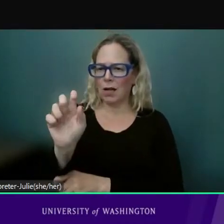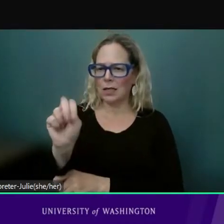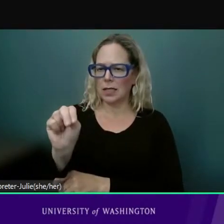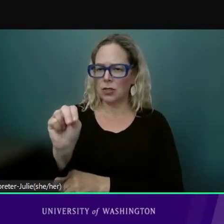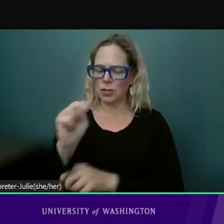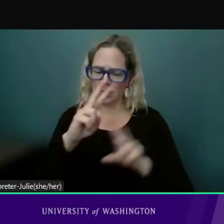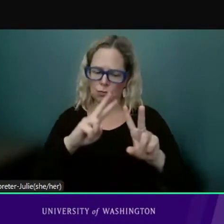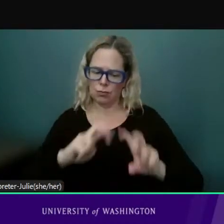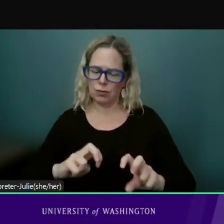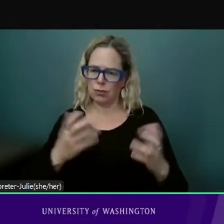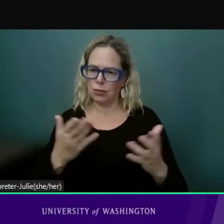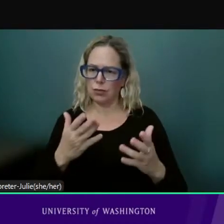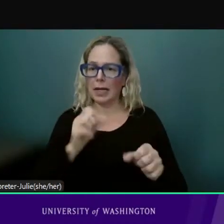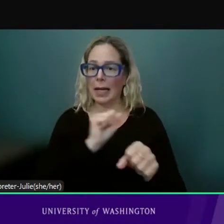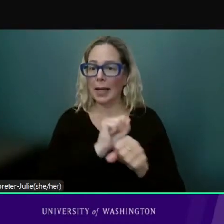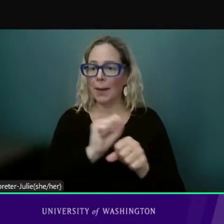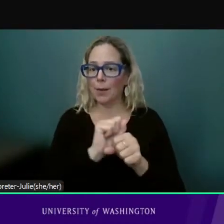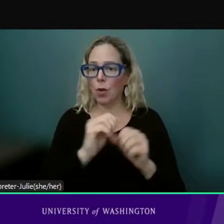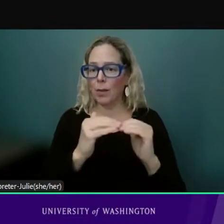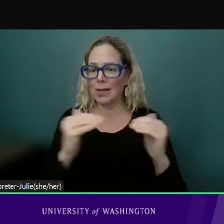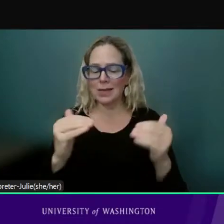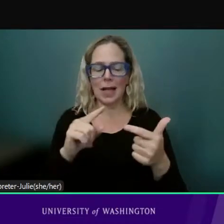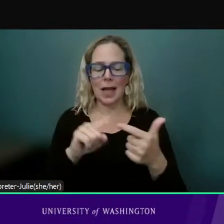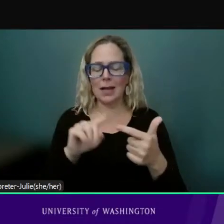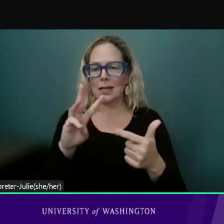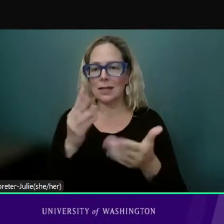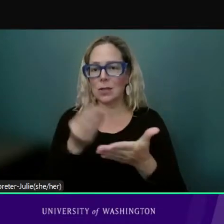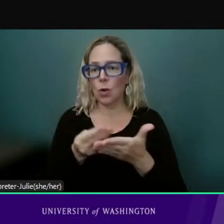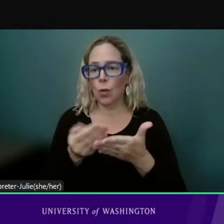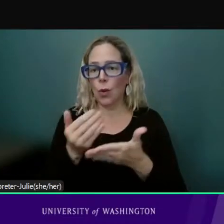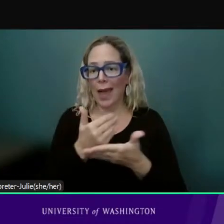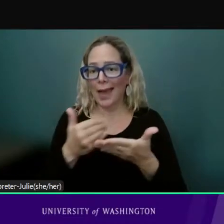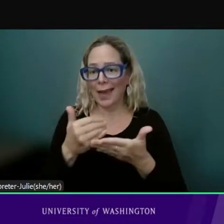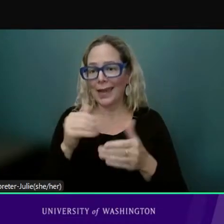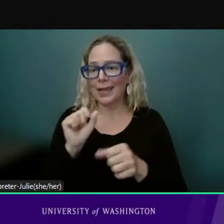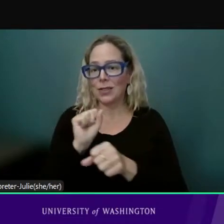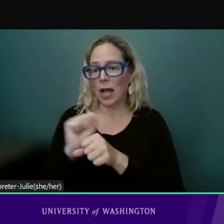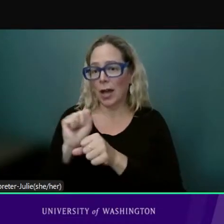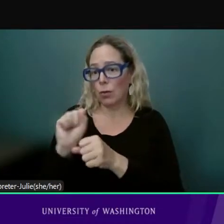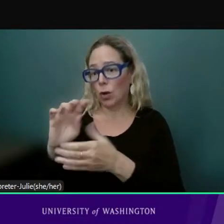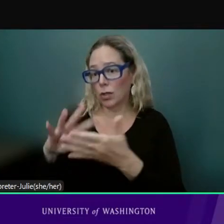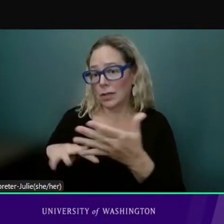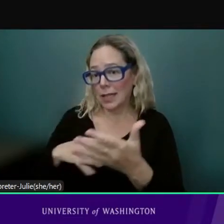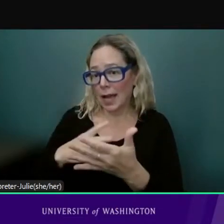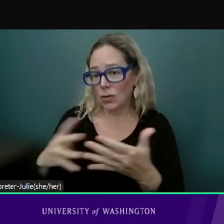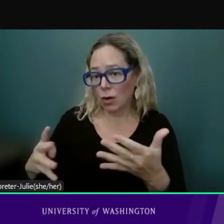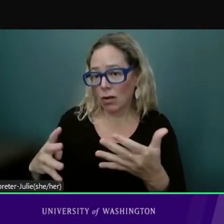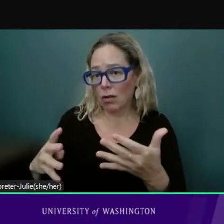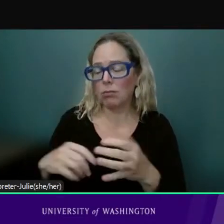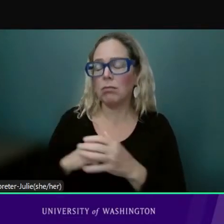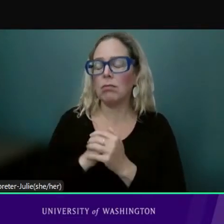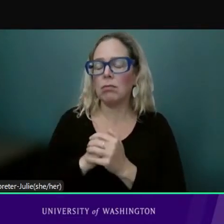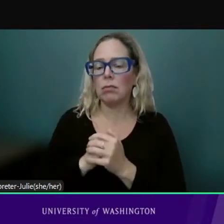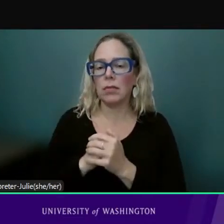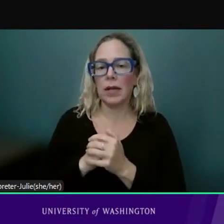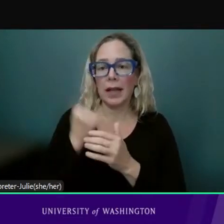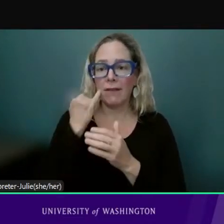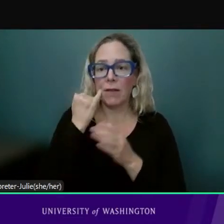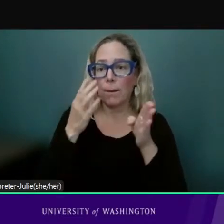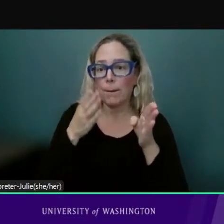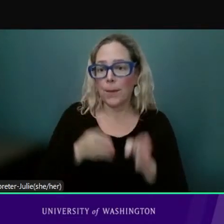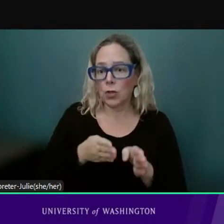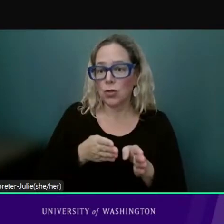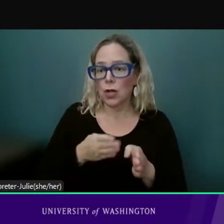like unemployment status, wage, work schedule, and work schedule included whether a person would arrive